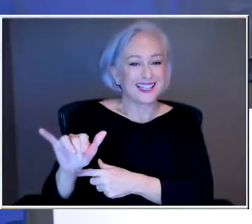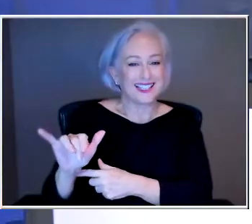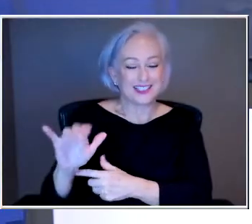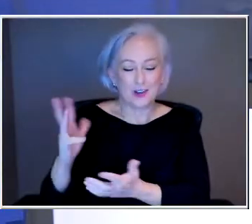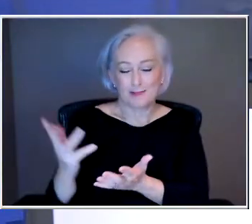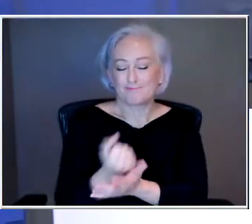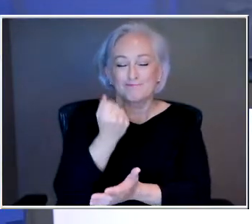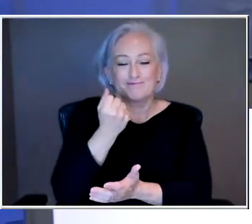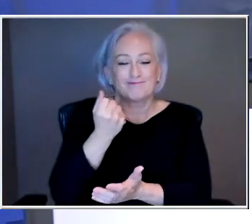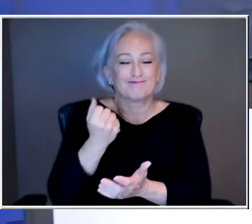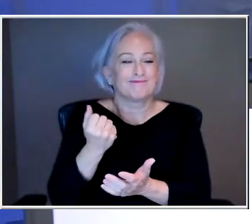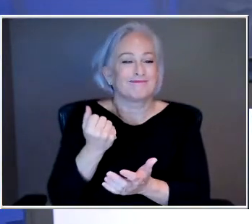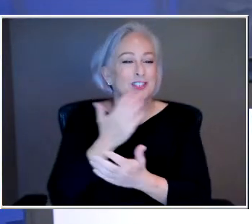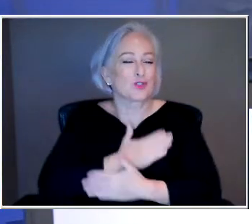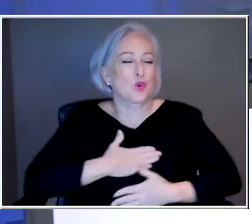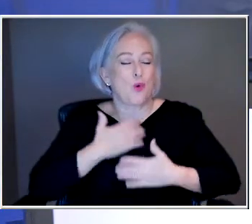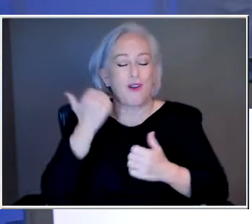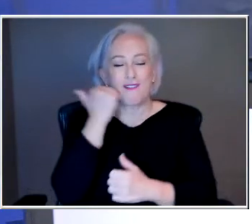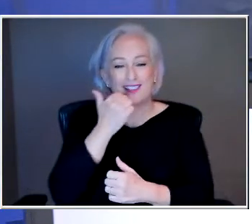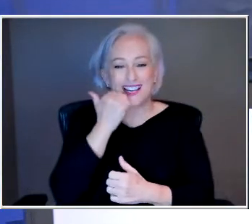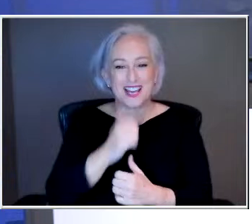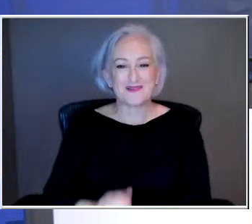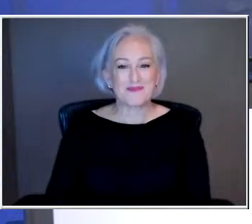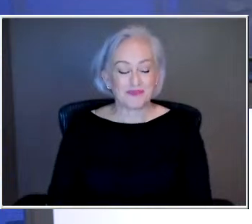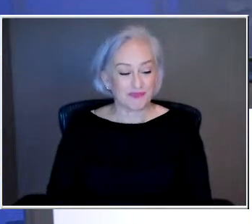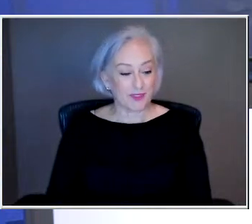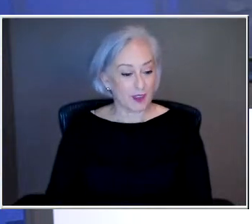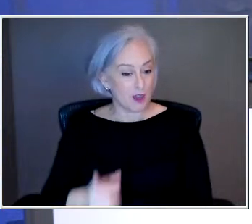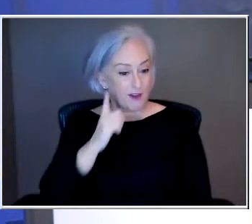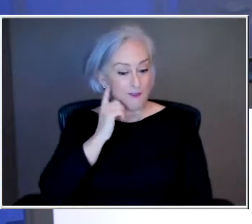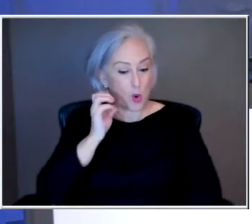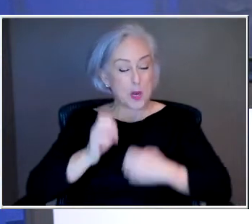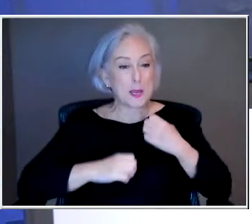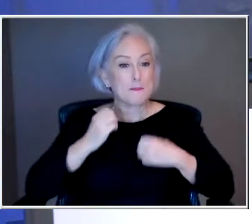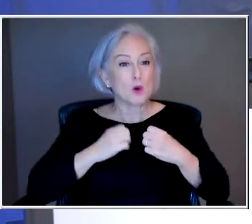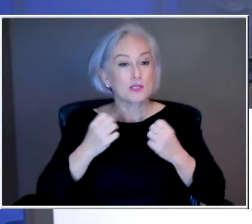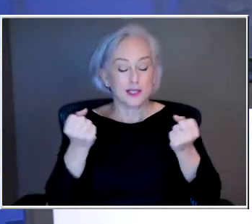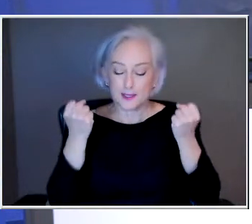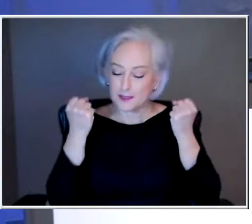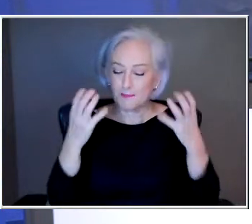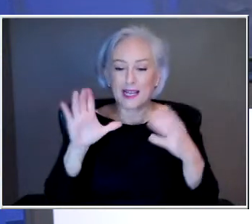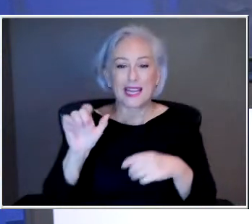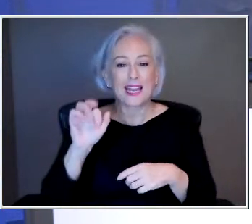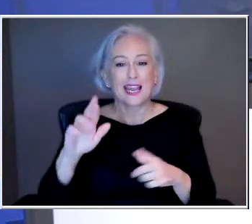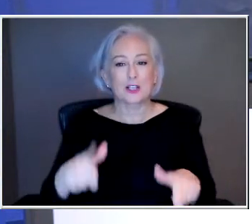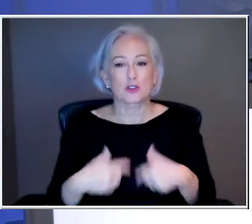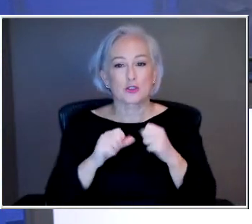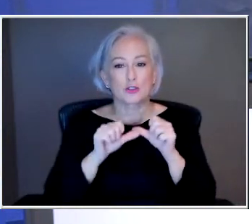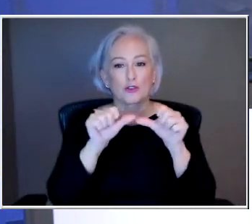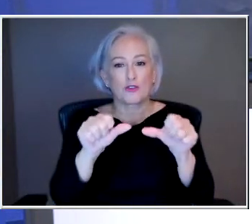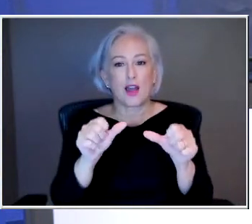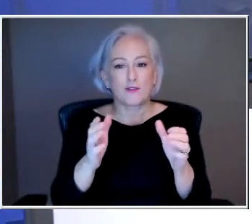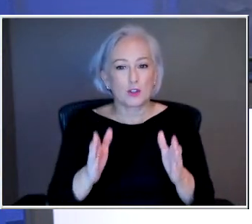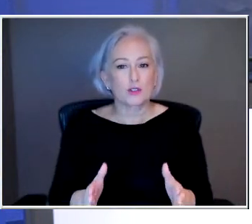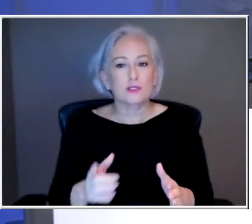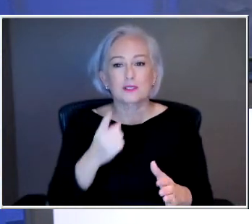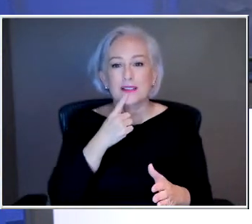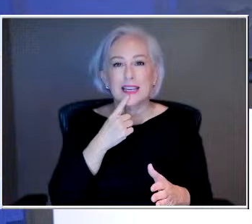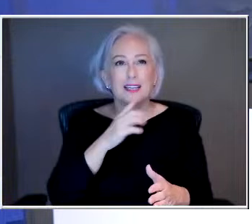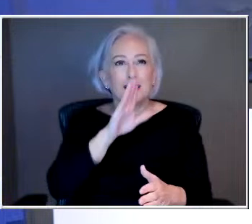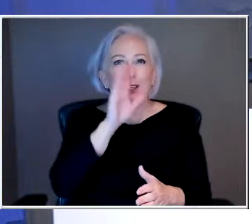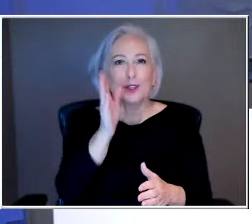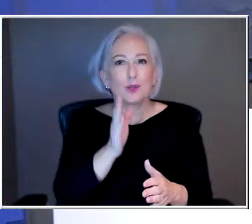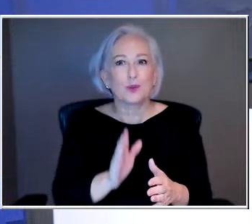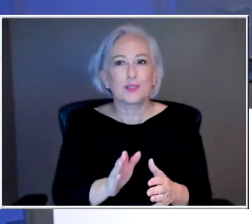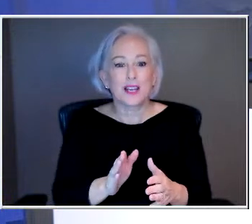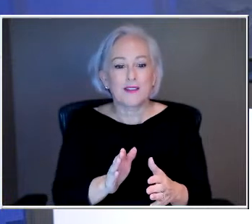comes to the emotional component, there are so many cancer survivors who say you never move on entirely because it's always in the